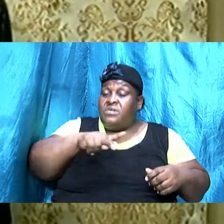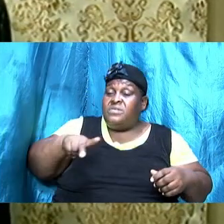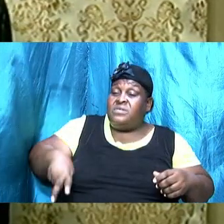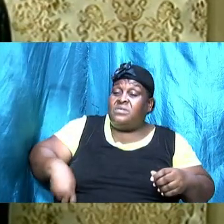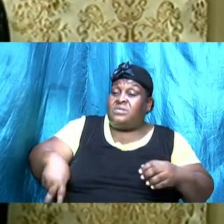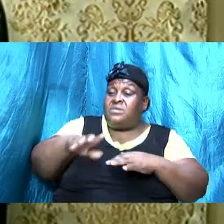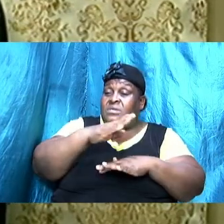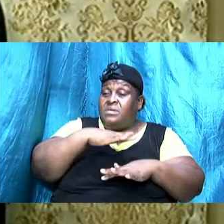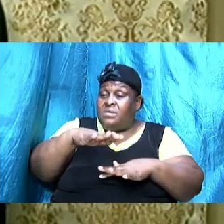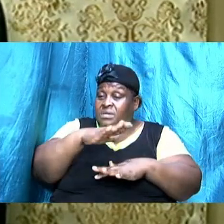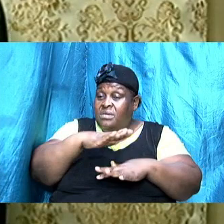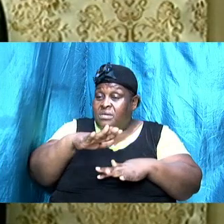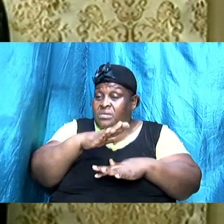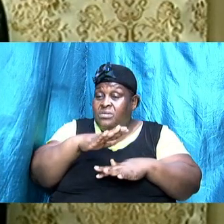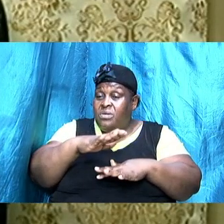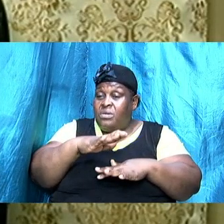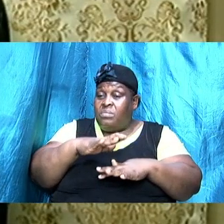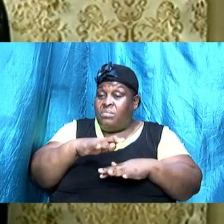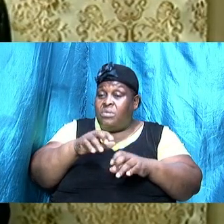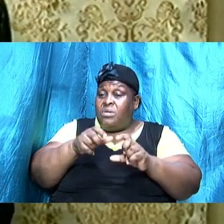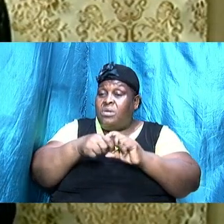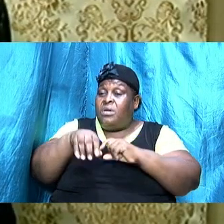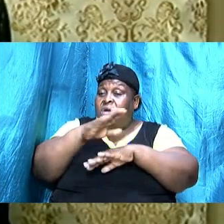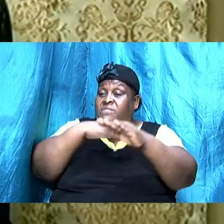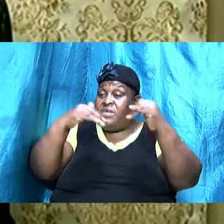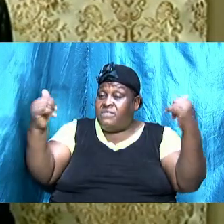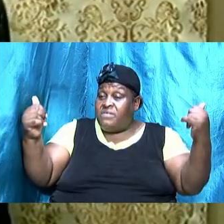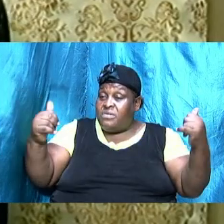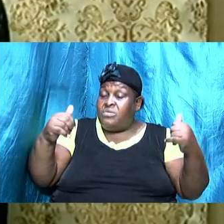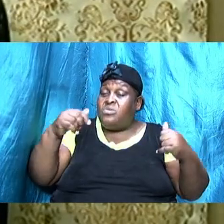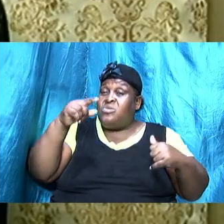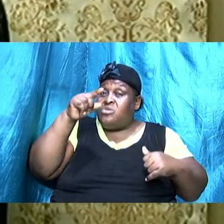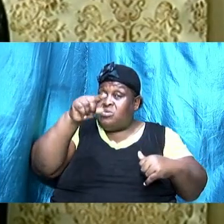sake, you will have to remain a